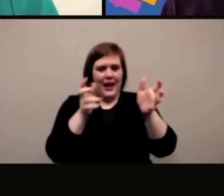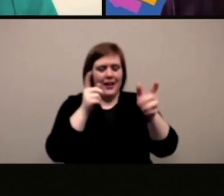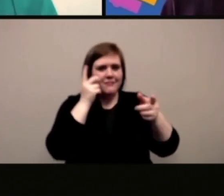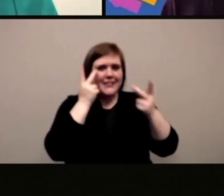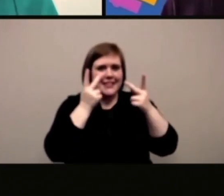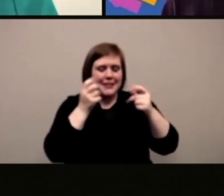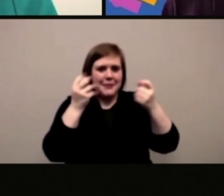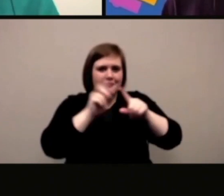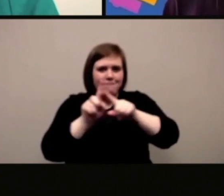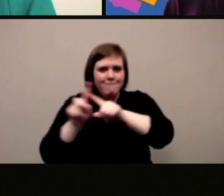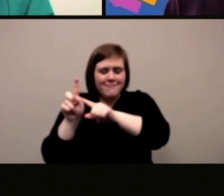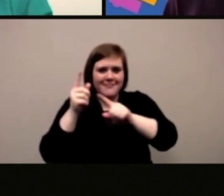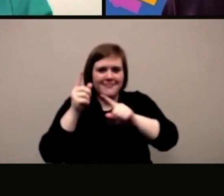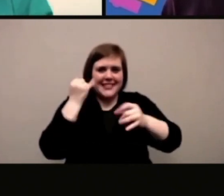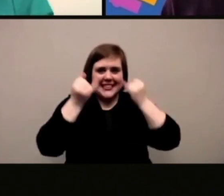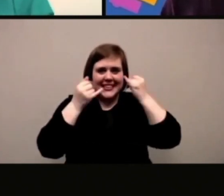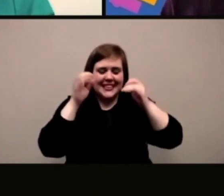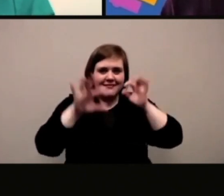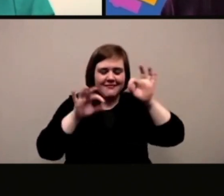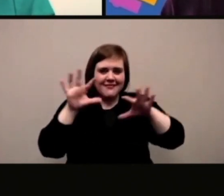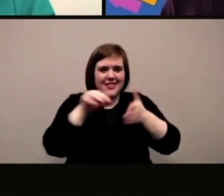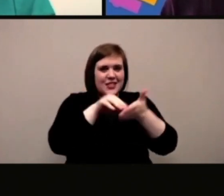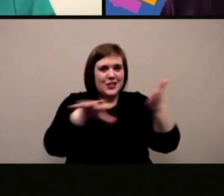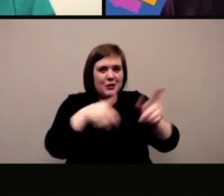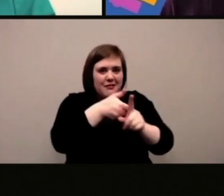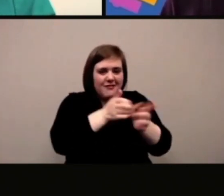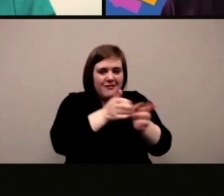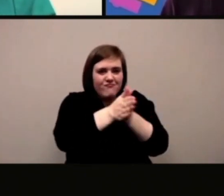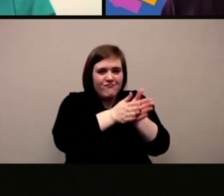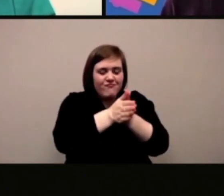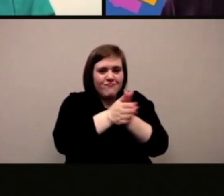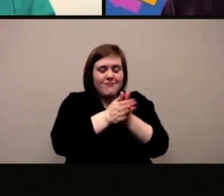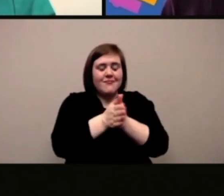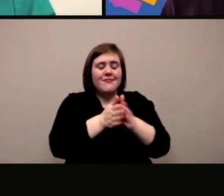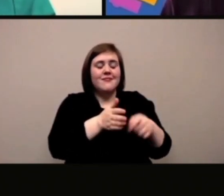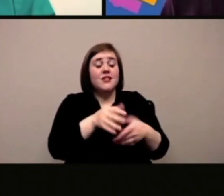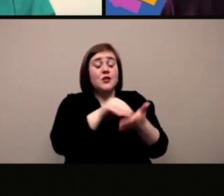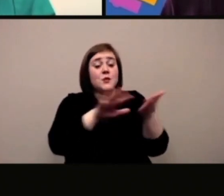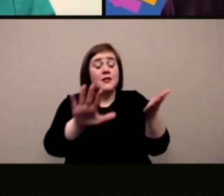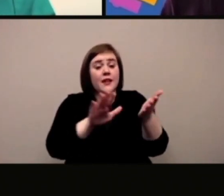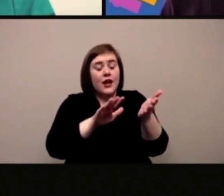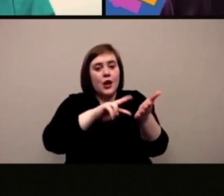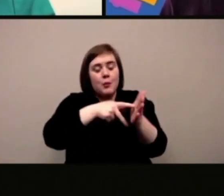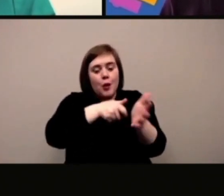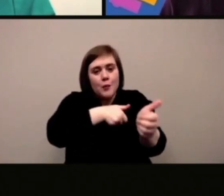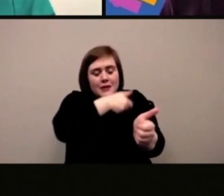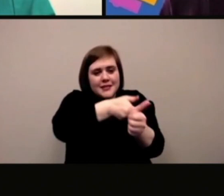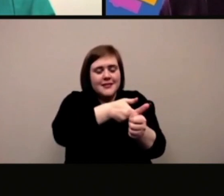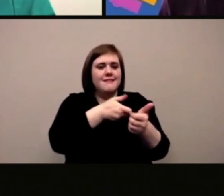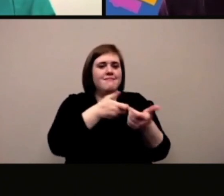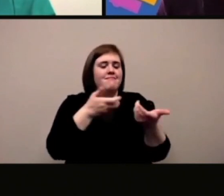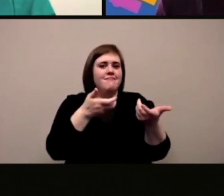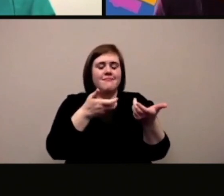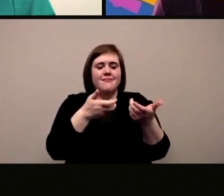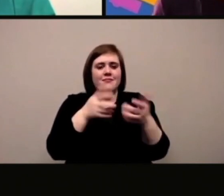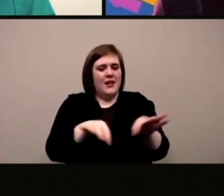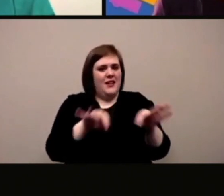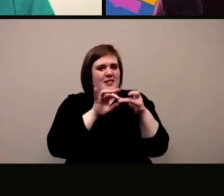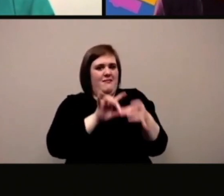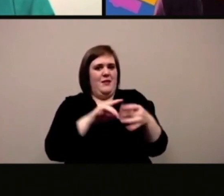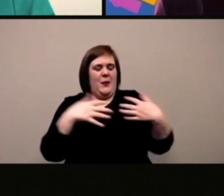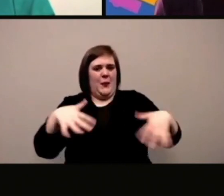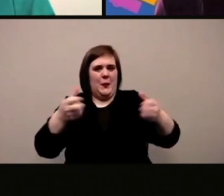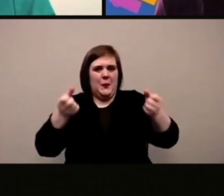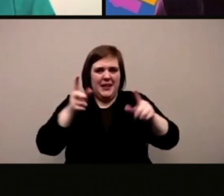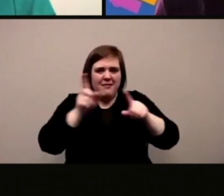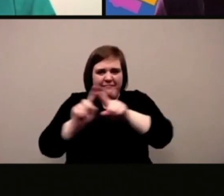here talking about just student motivation and giving students purpose and relevancy. It's a lot of big ideas and good ideas. I'm like, I